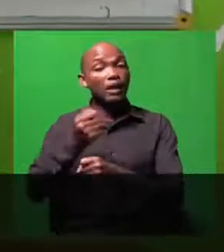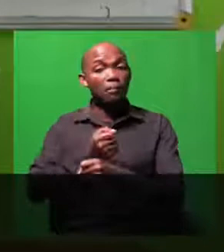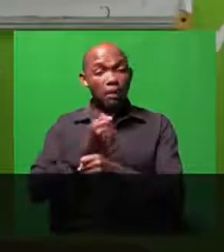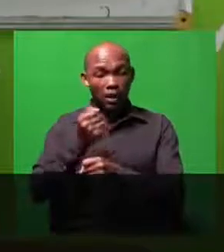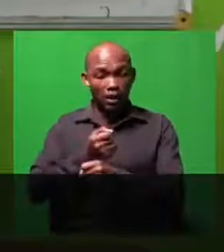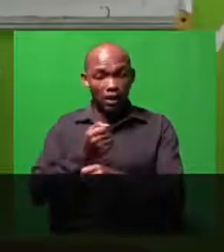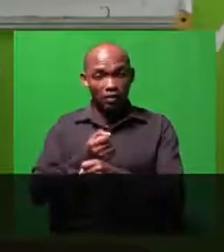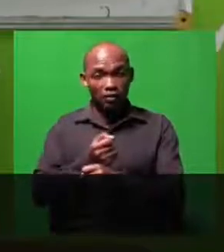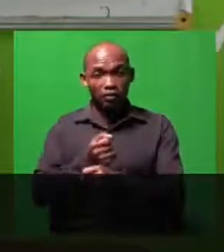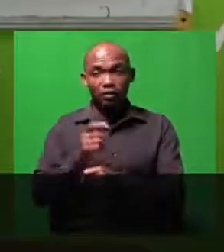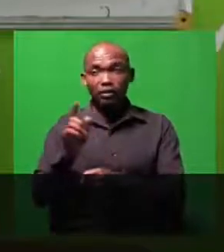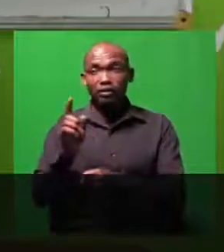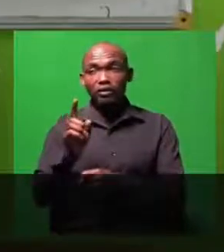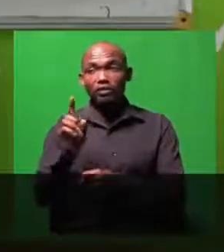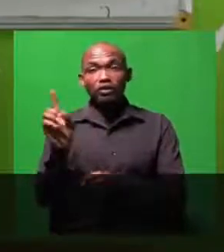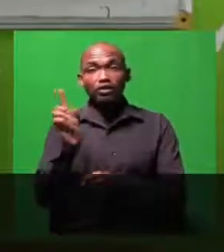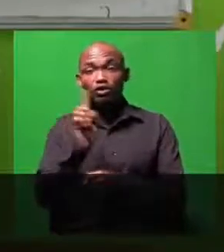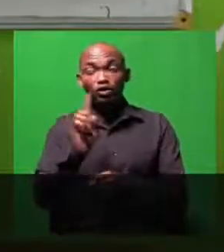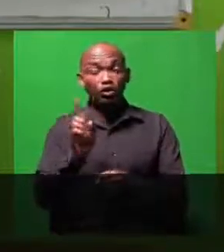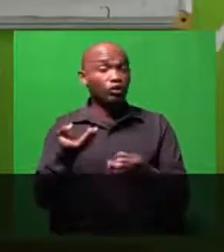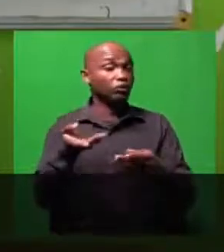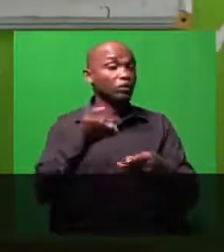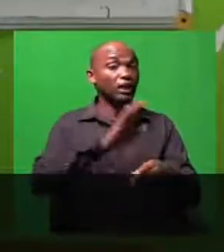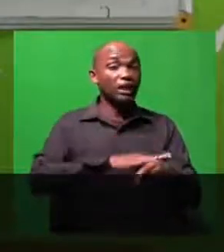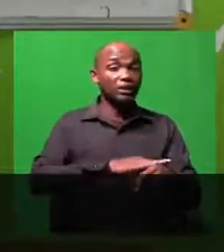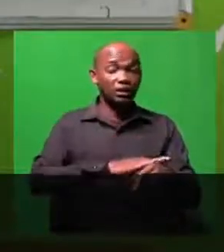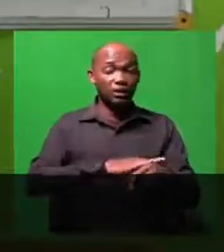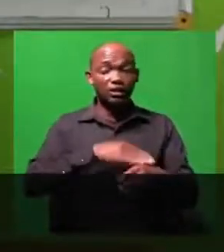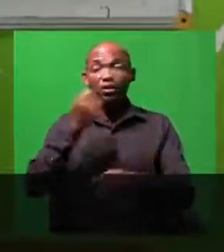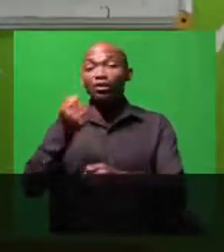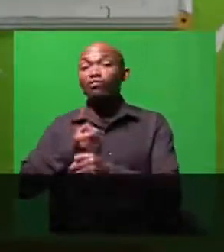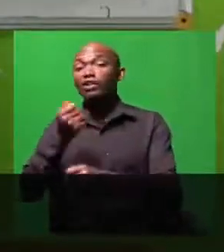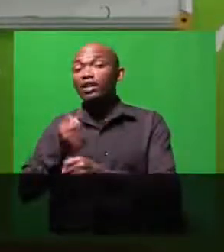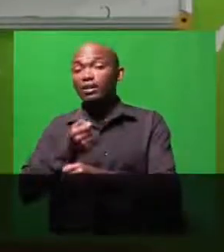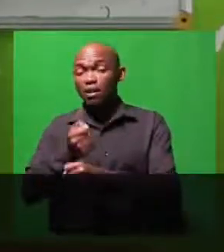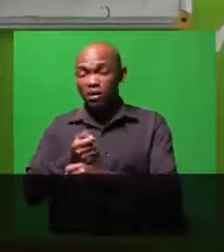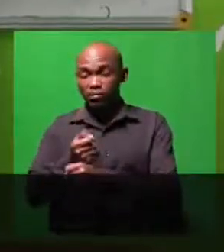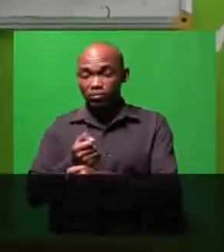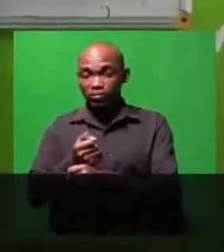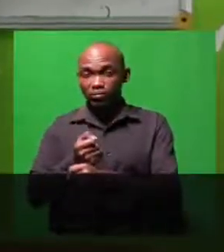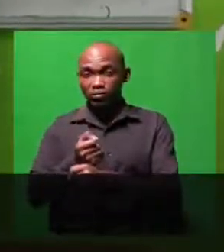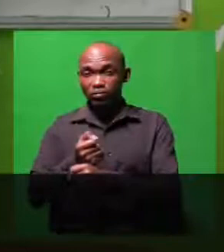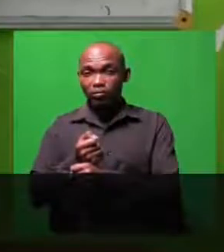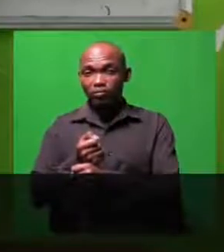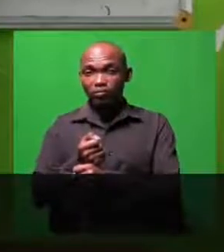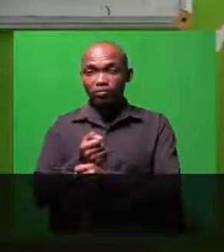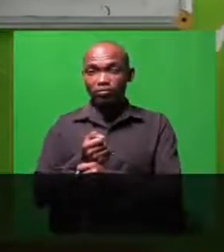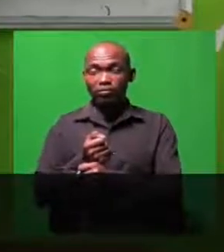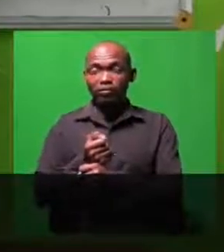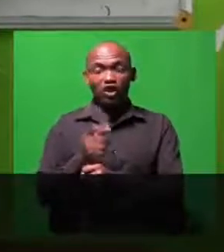No specialization of labor, no specialization.